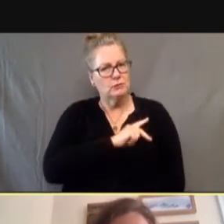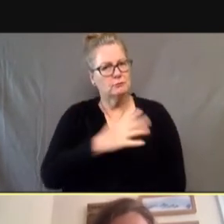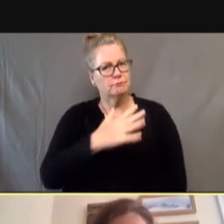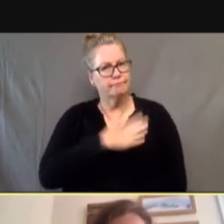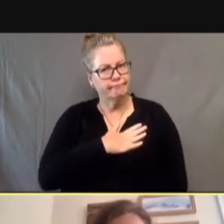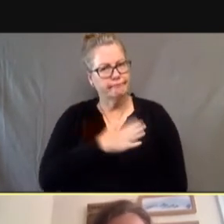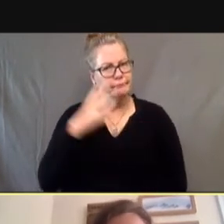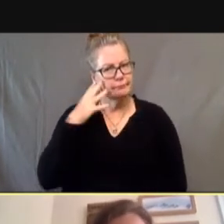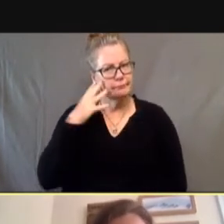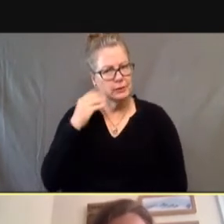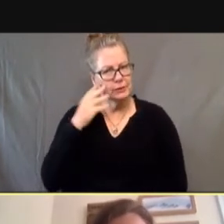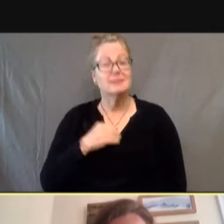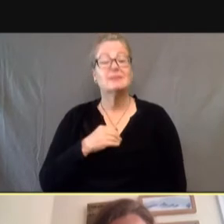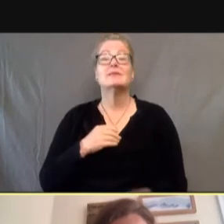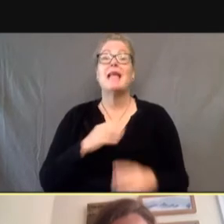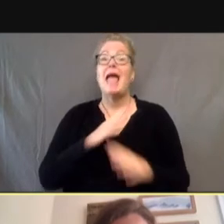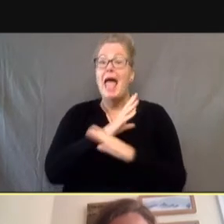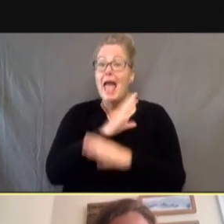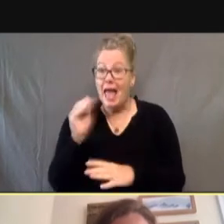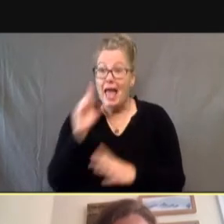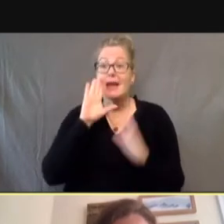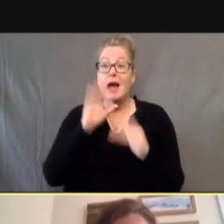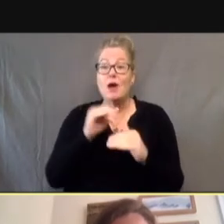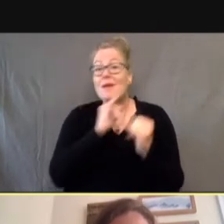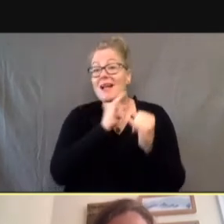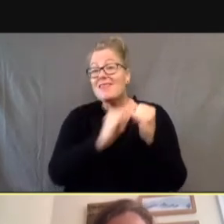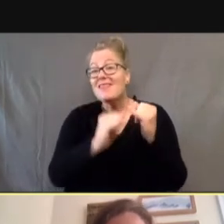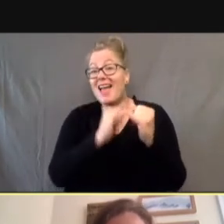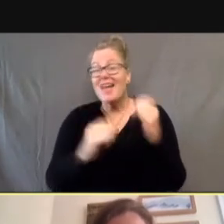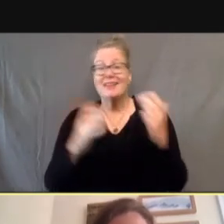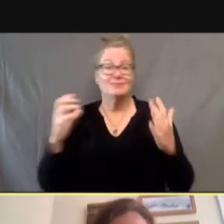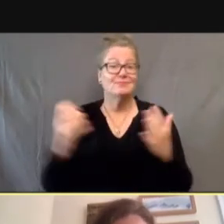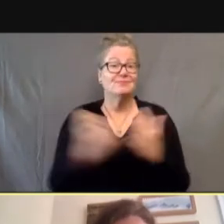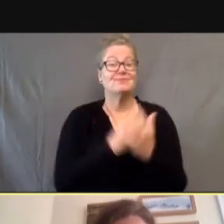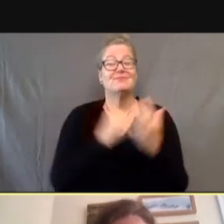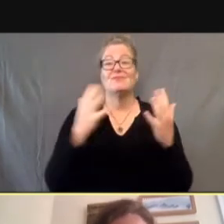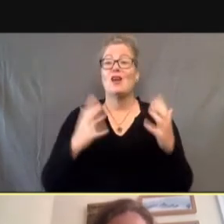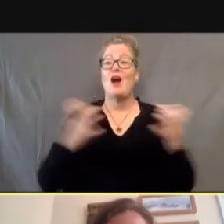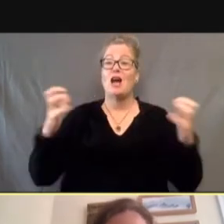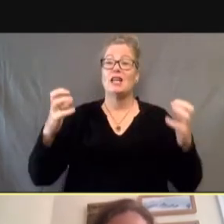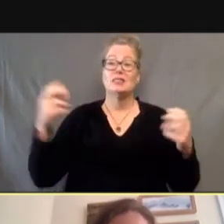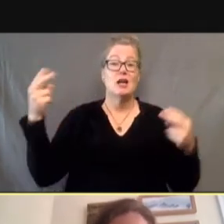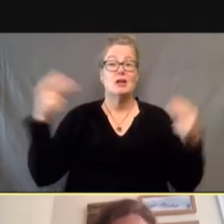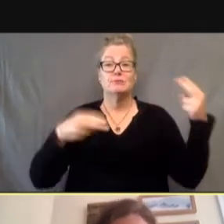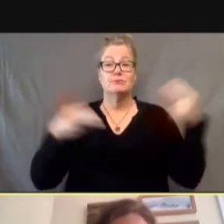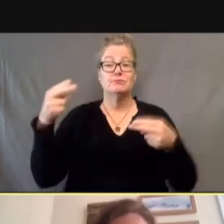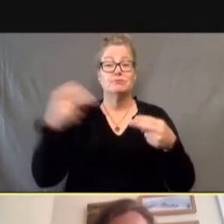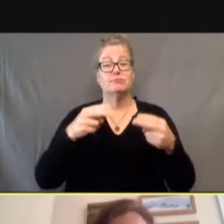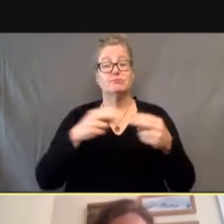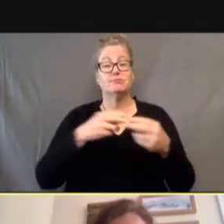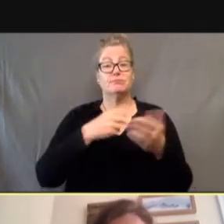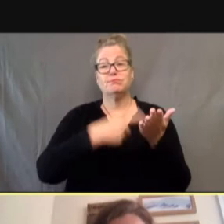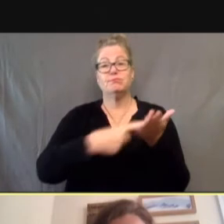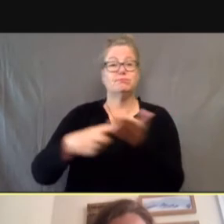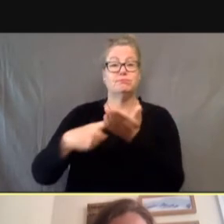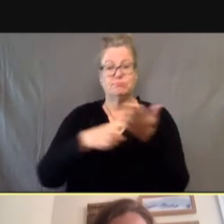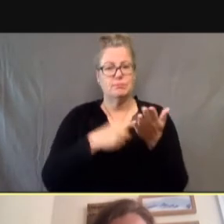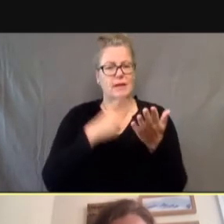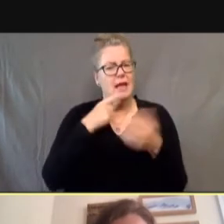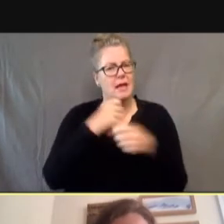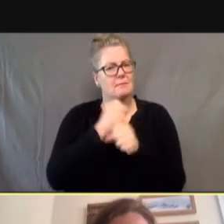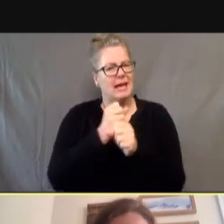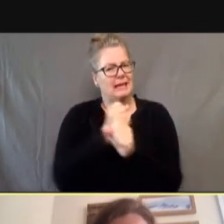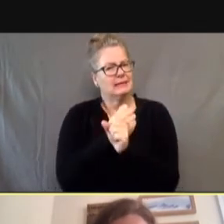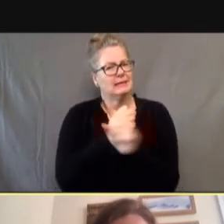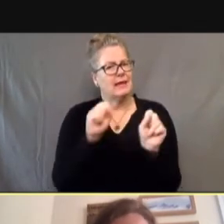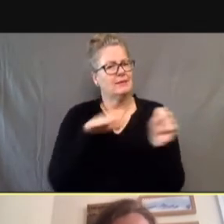audience interaction at the end, and we want to make sure everyone feels welcome in this space. So that being said, the first rule is to make